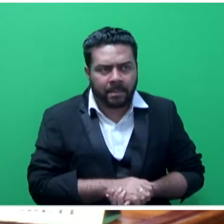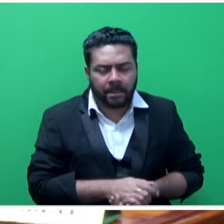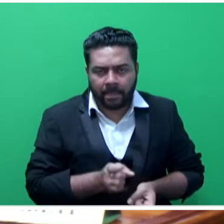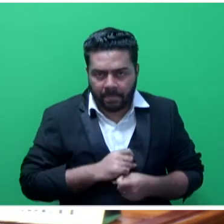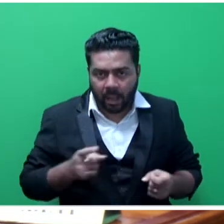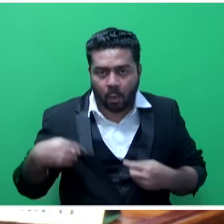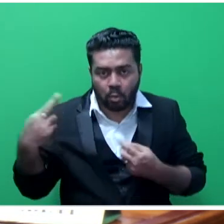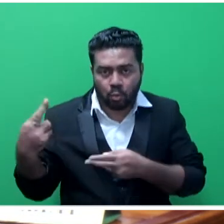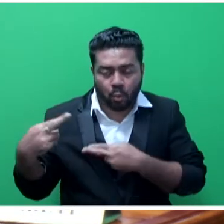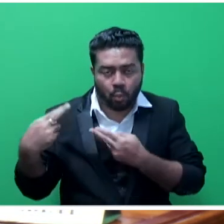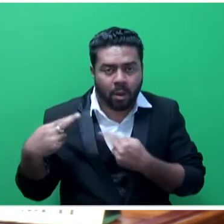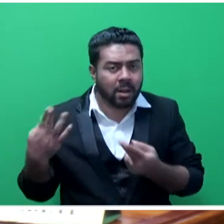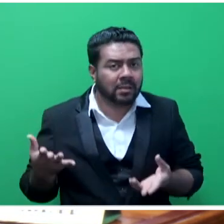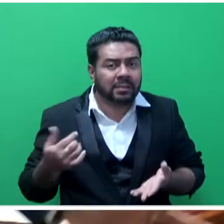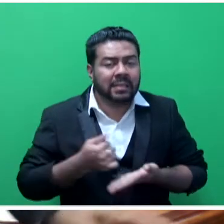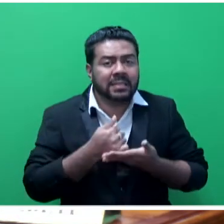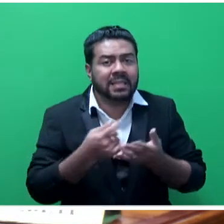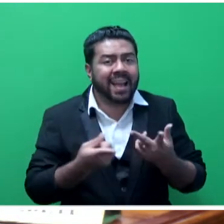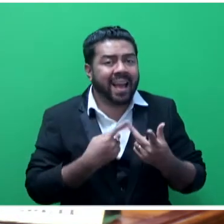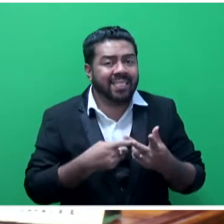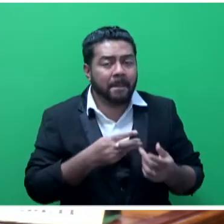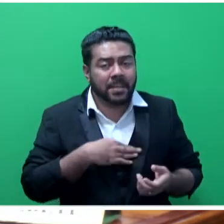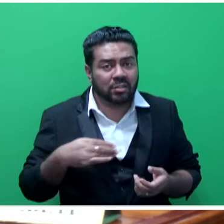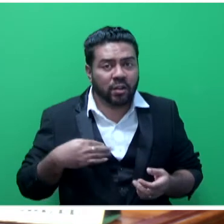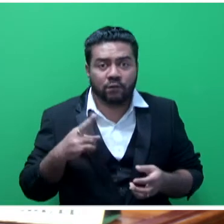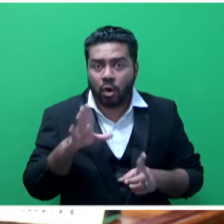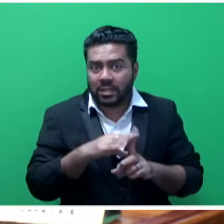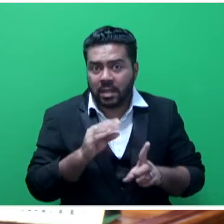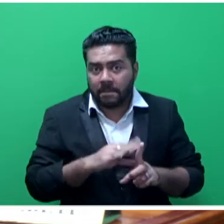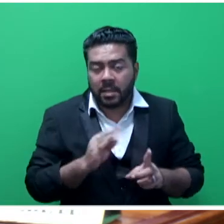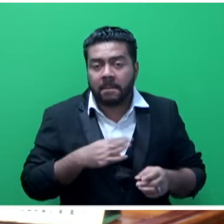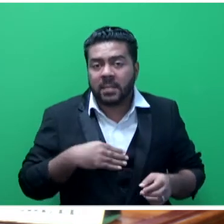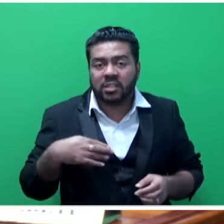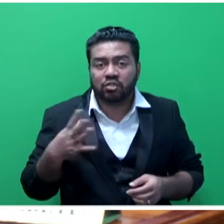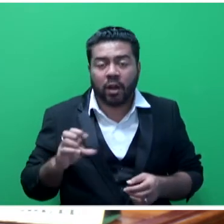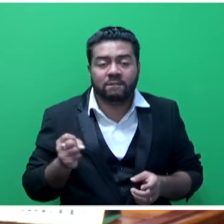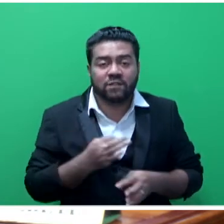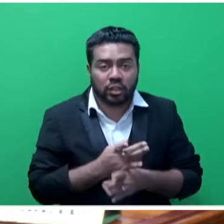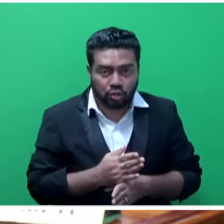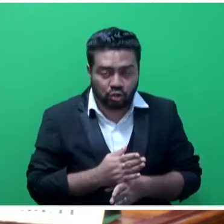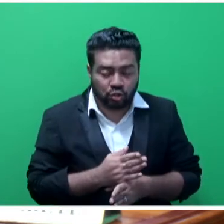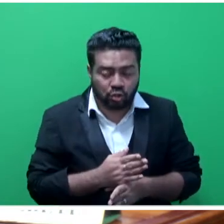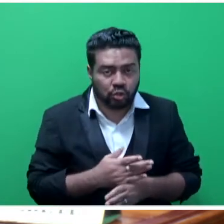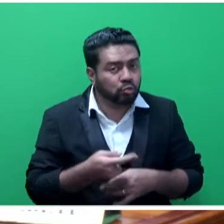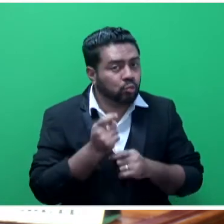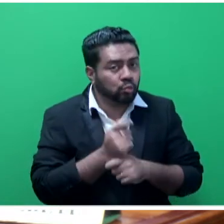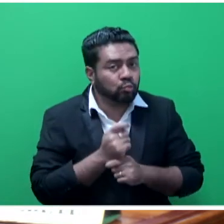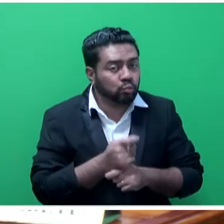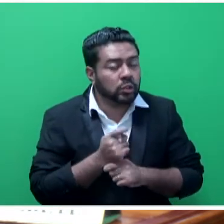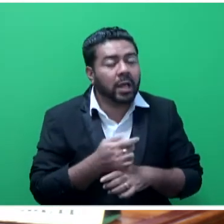role in assisting other ministries, say for example, Ministry of Fisheries on illegal